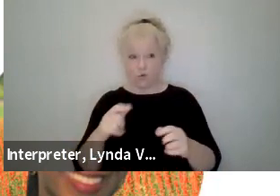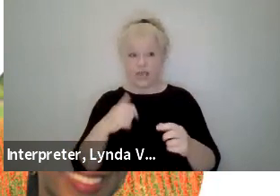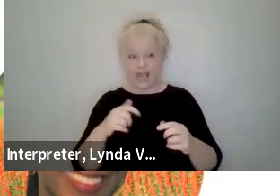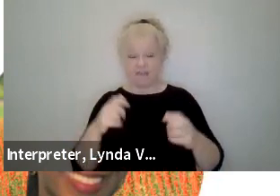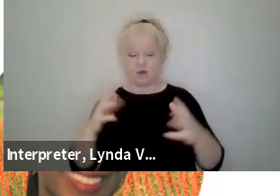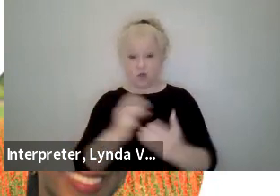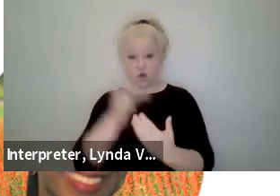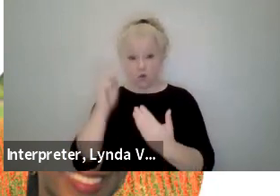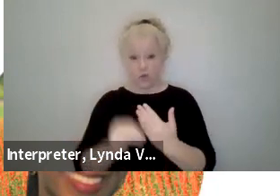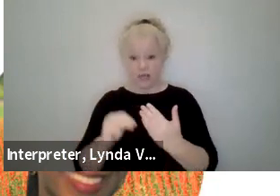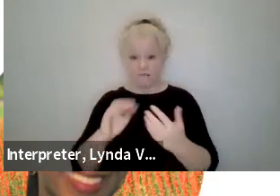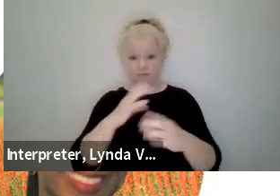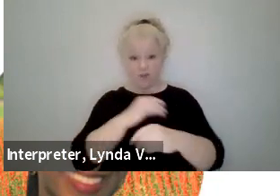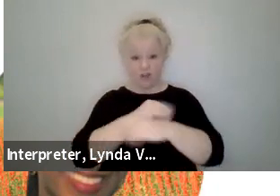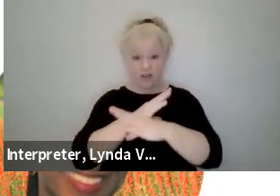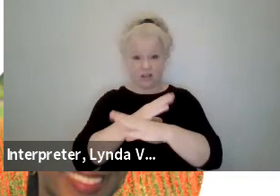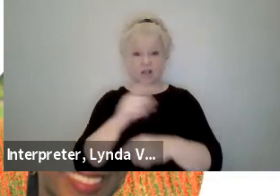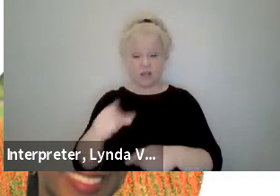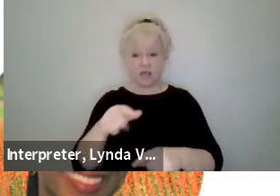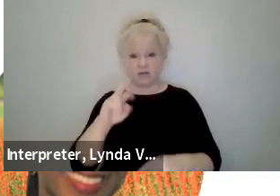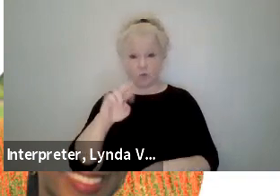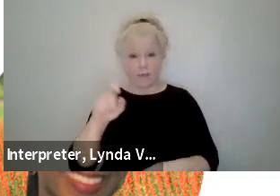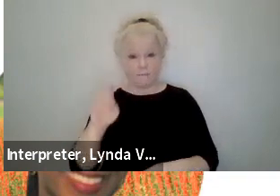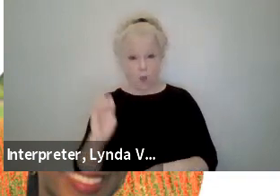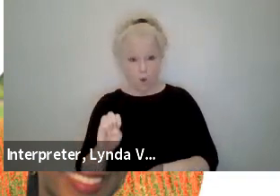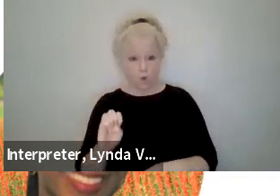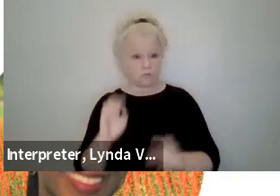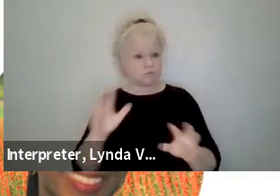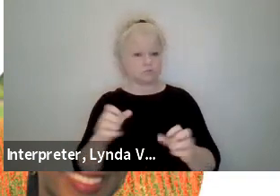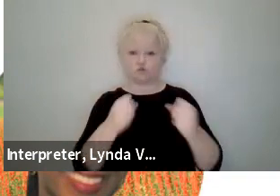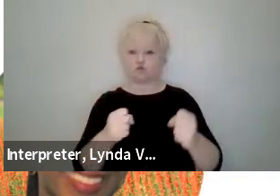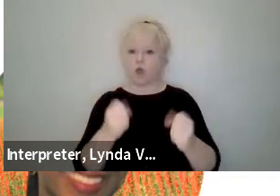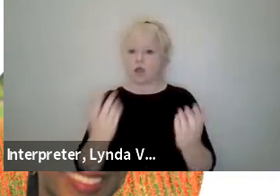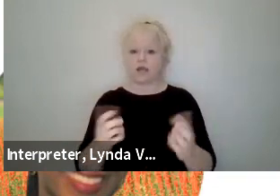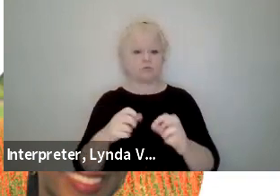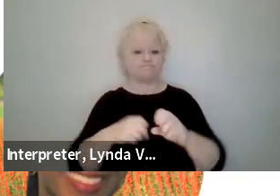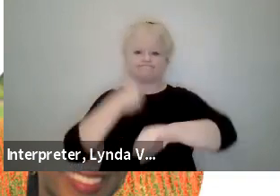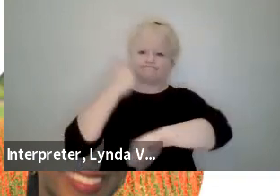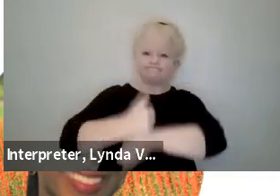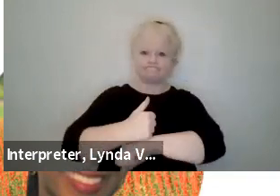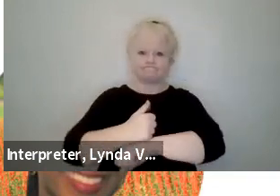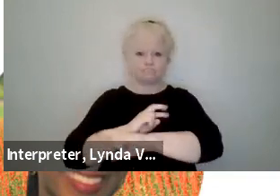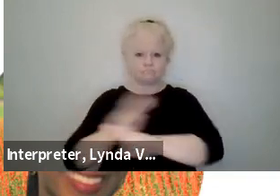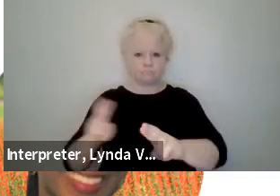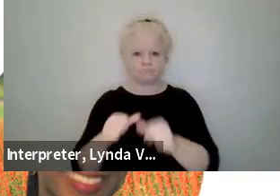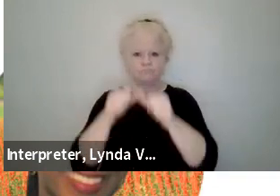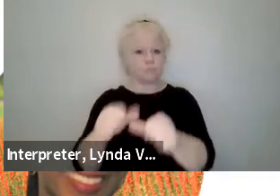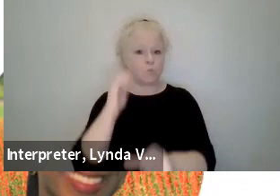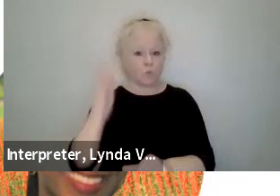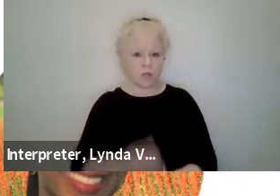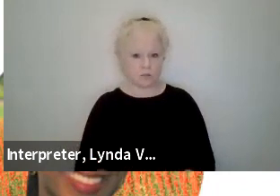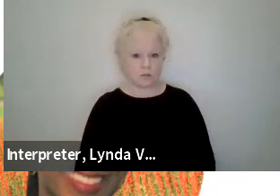curriculum and the framework to provide remote services holistically. The evolution will allow us to reach outlying